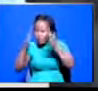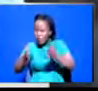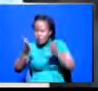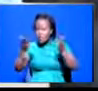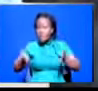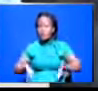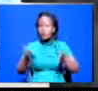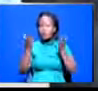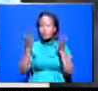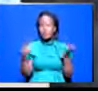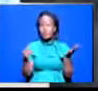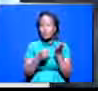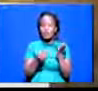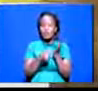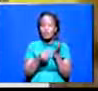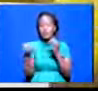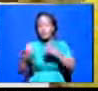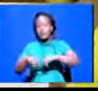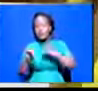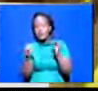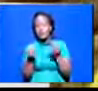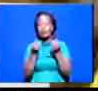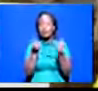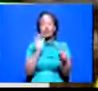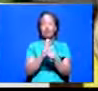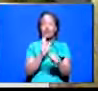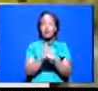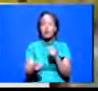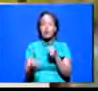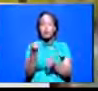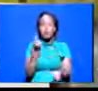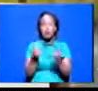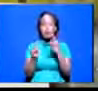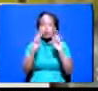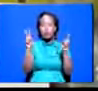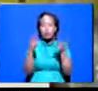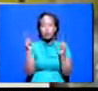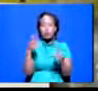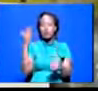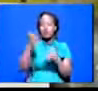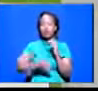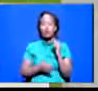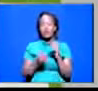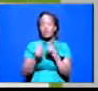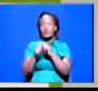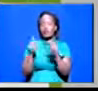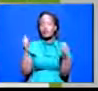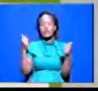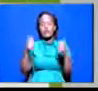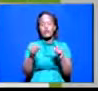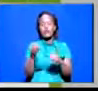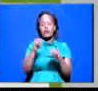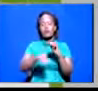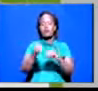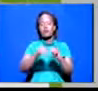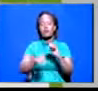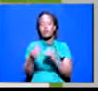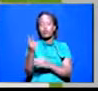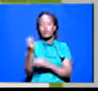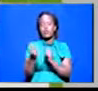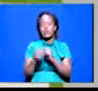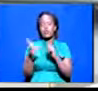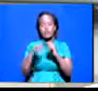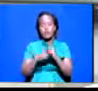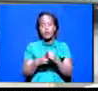with a view of addressing emerging issues and experiences of the 2017 general election. For Prime Edition, I'm Gladys Mungai.